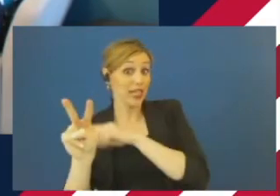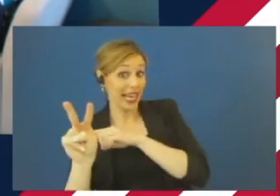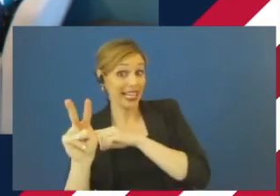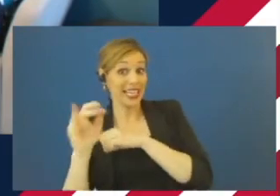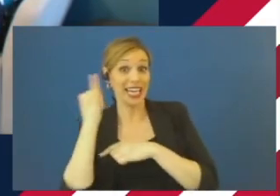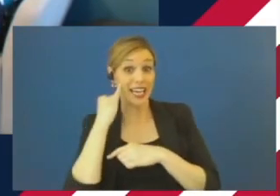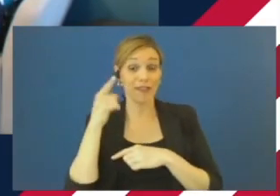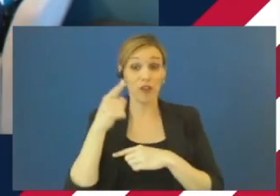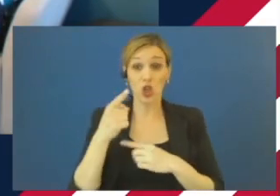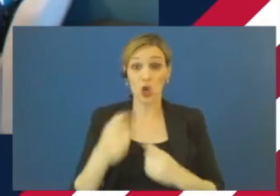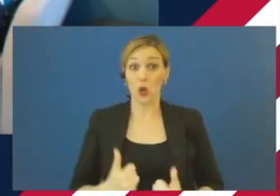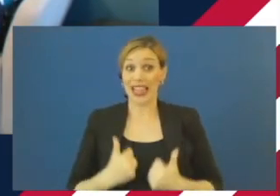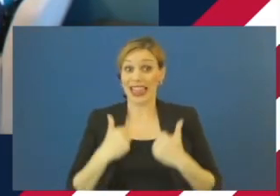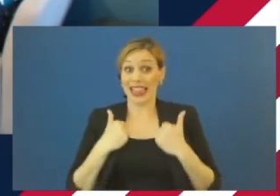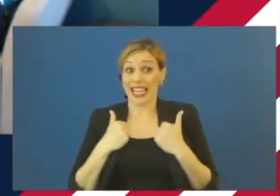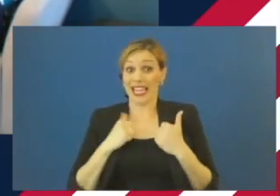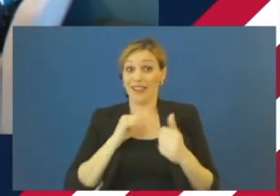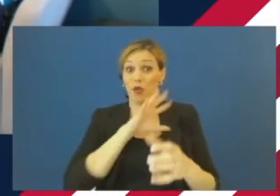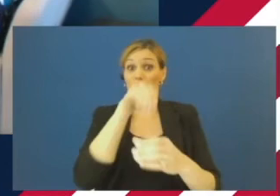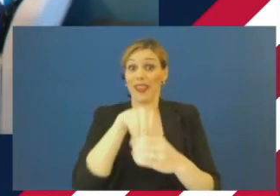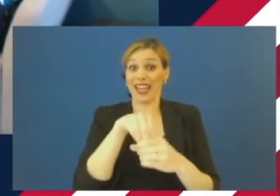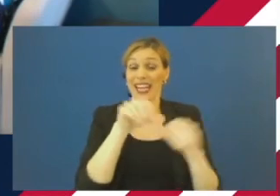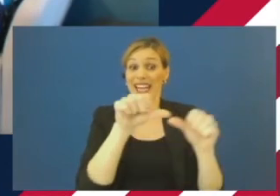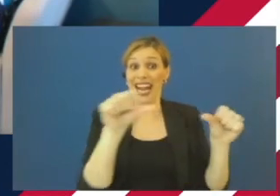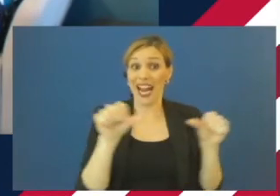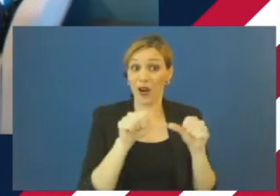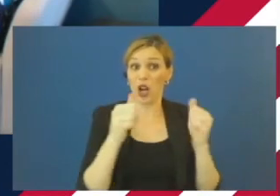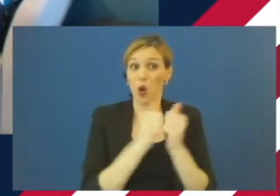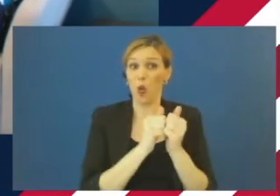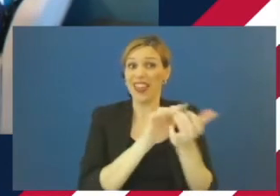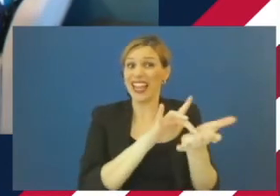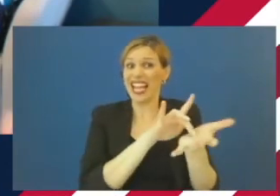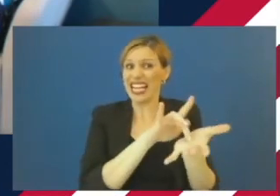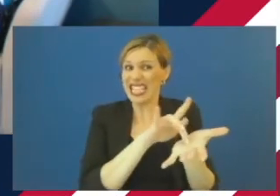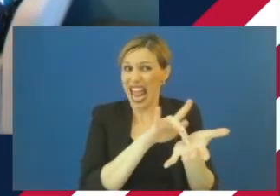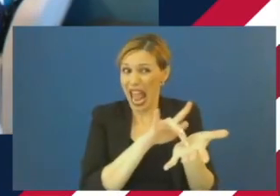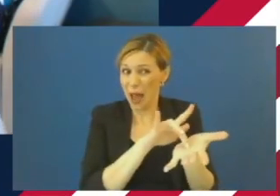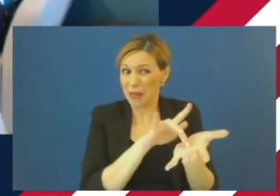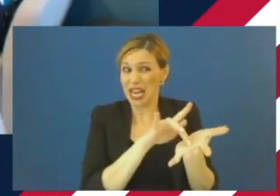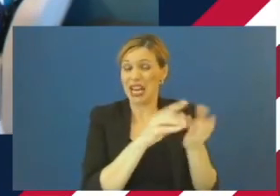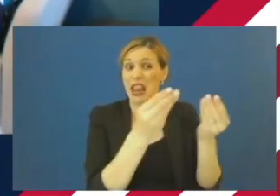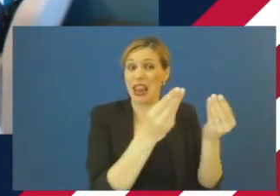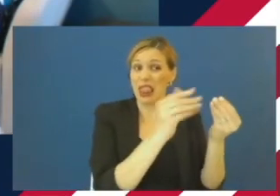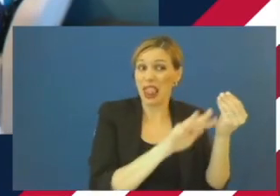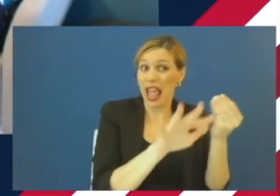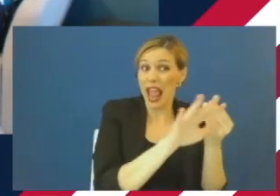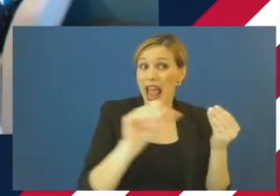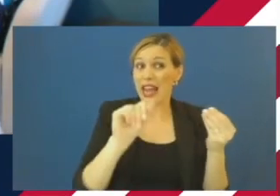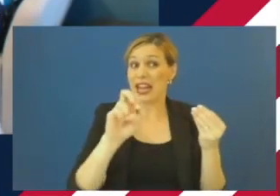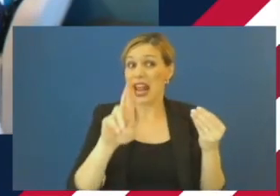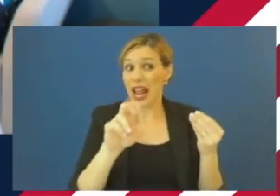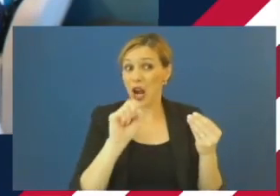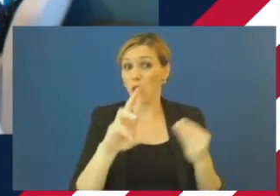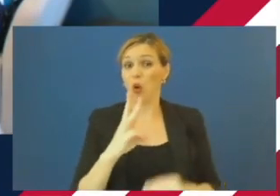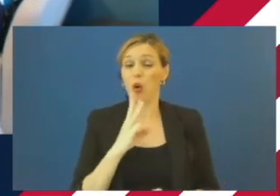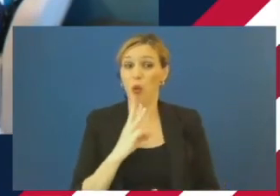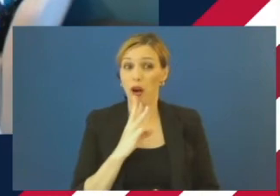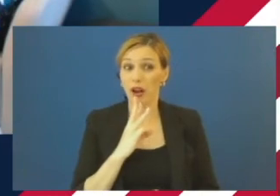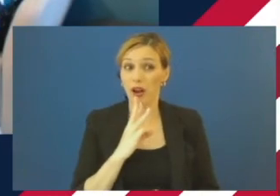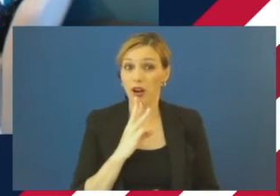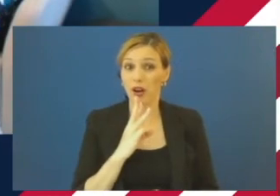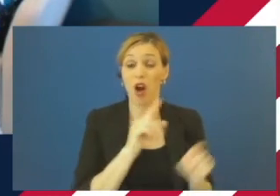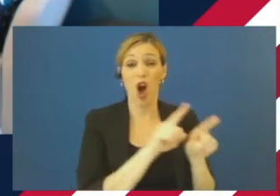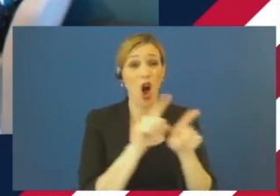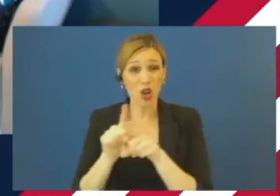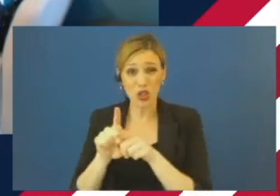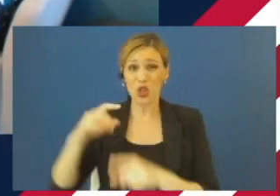with contaminated land, air, or water. The last example I'll give you relates to credit. People